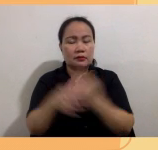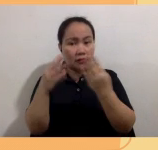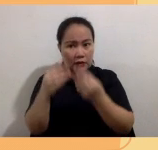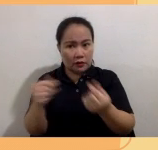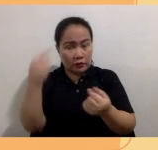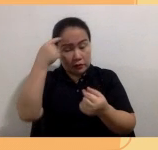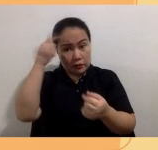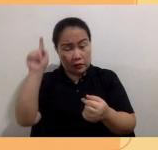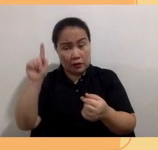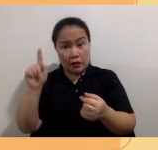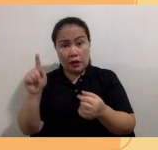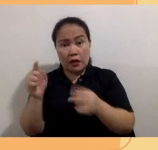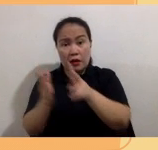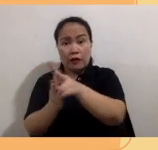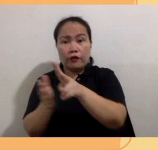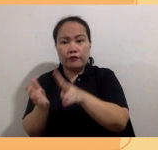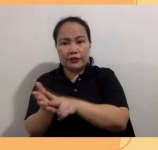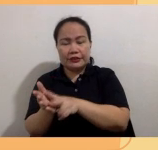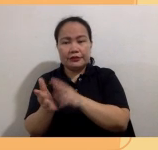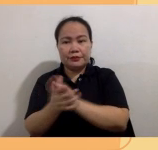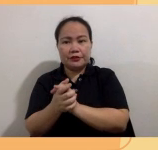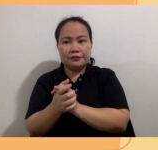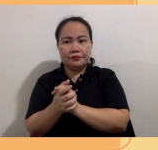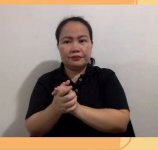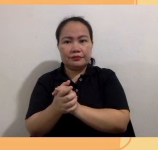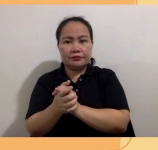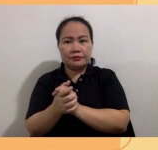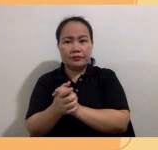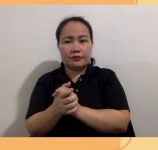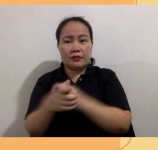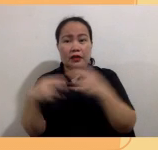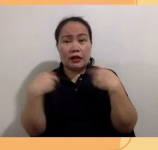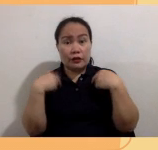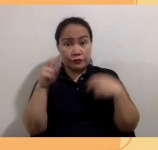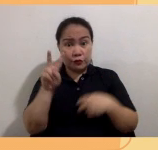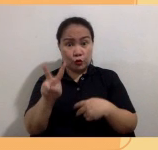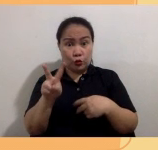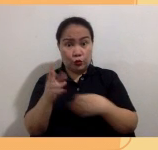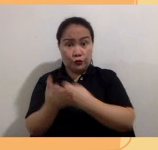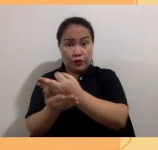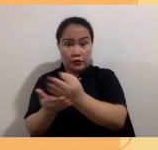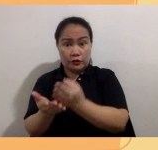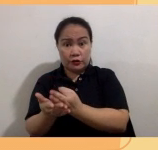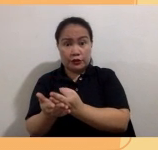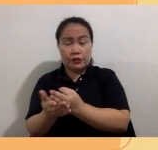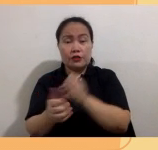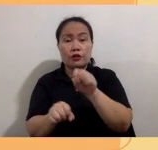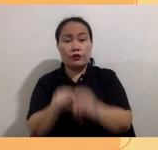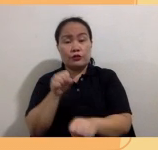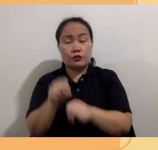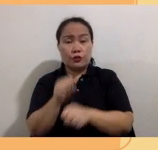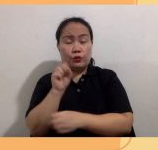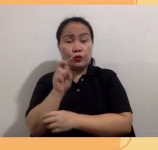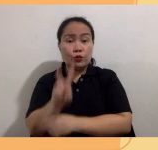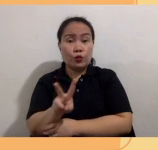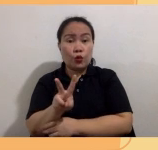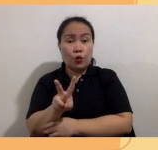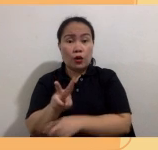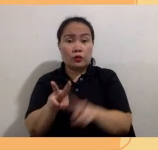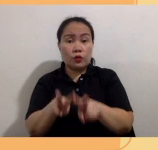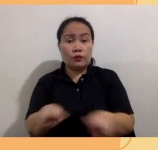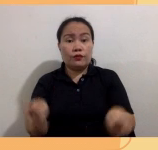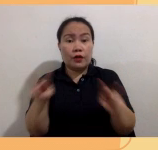So, next is solve for the variable. Now, since dalawa yung factors natin dito, therefore, dalawang